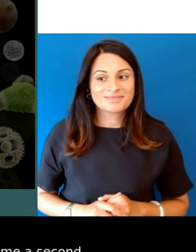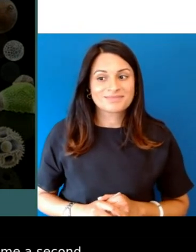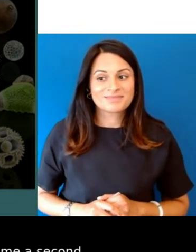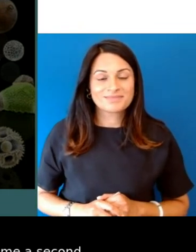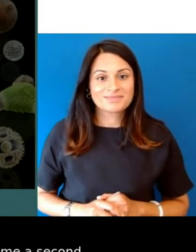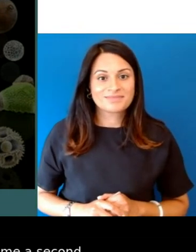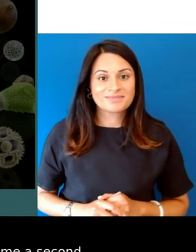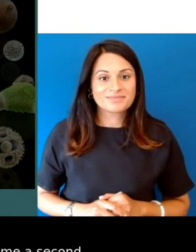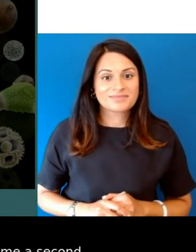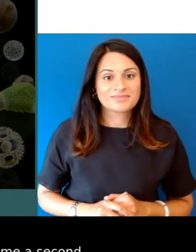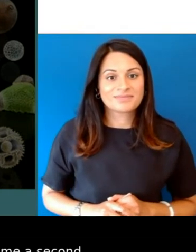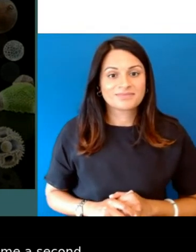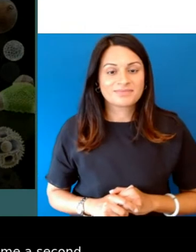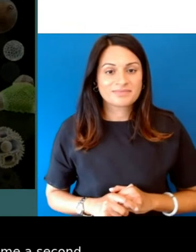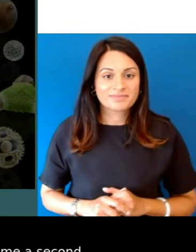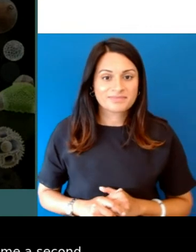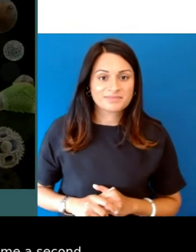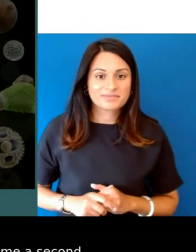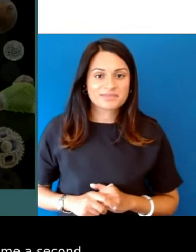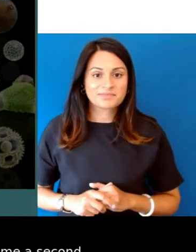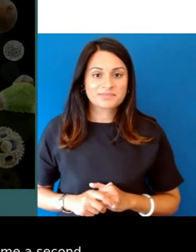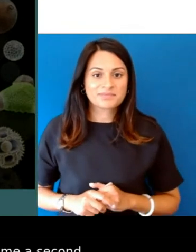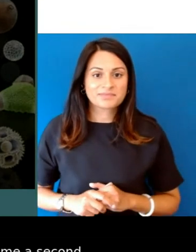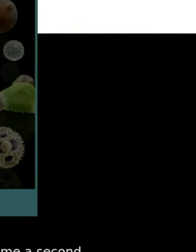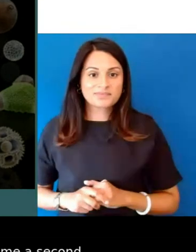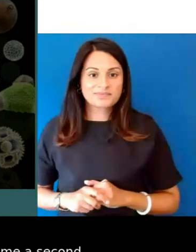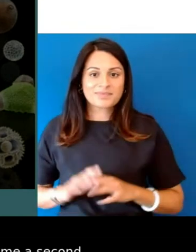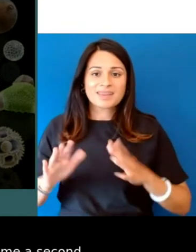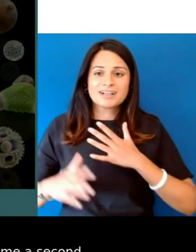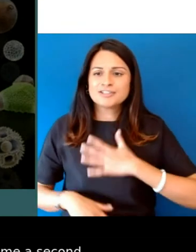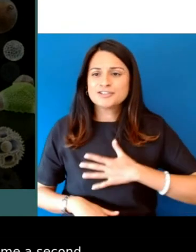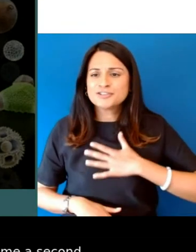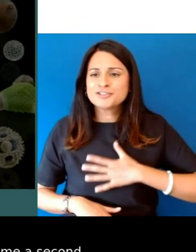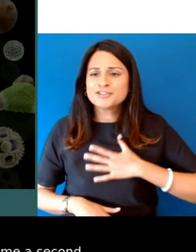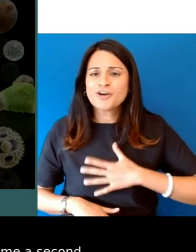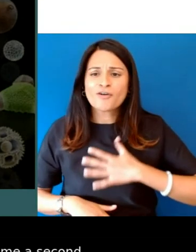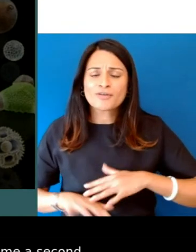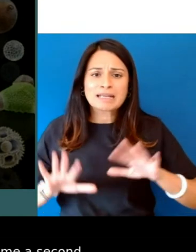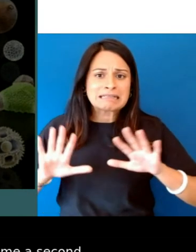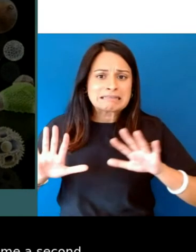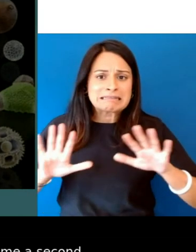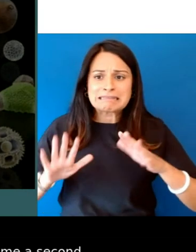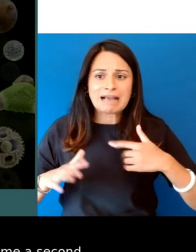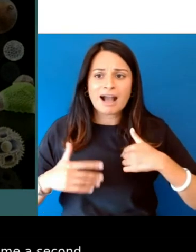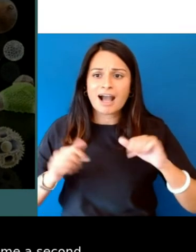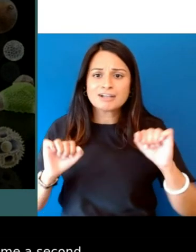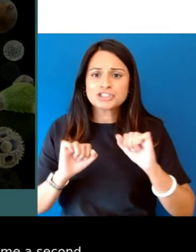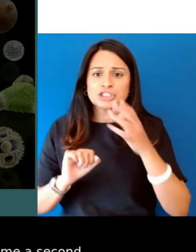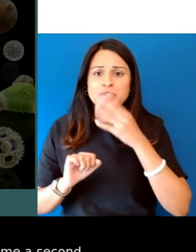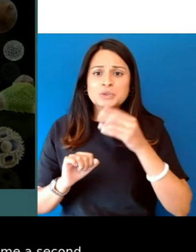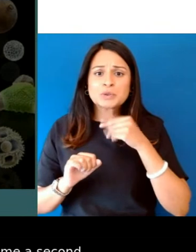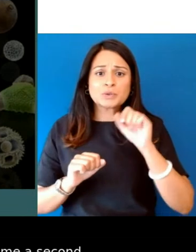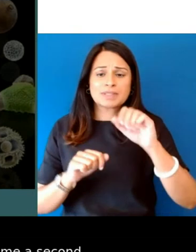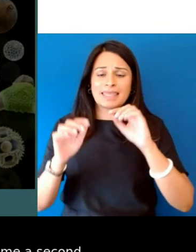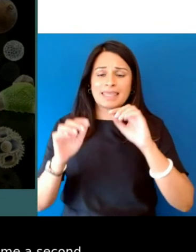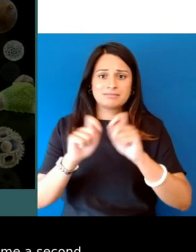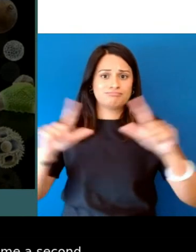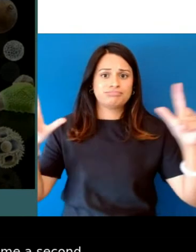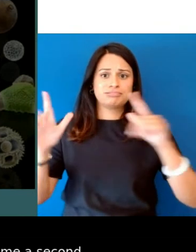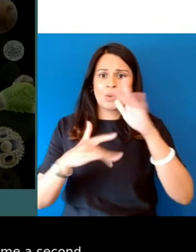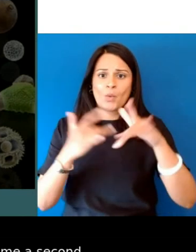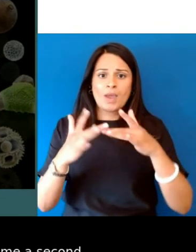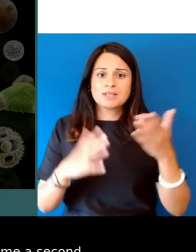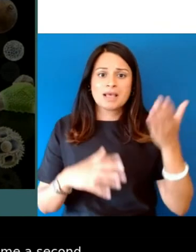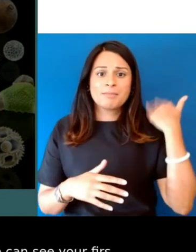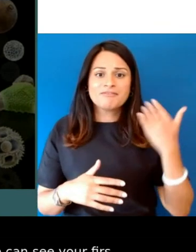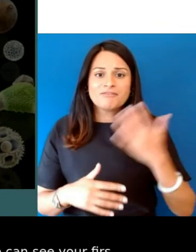rebecca can you okay sorry about that everybody just really i haven't used this um this application before so i'm sorry about that